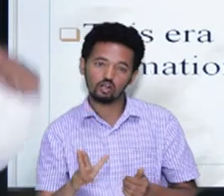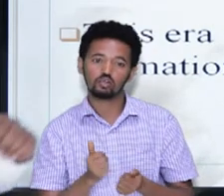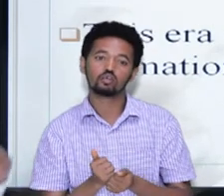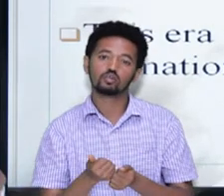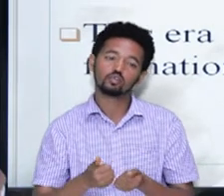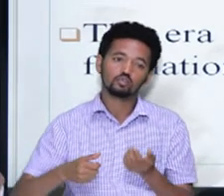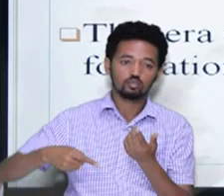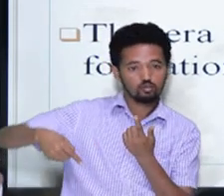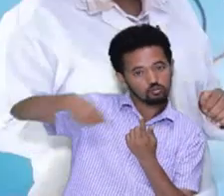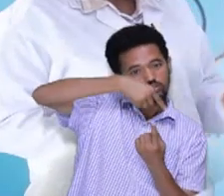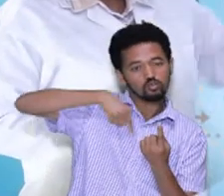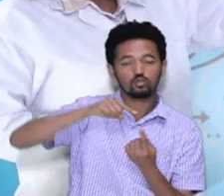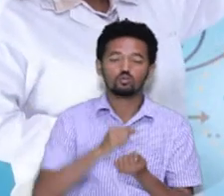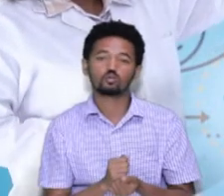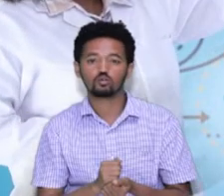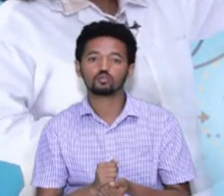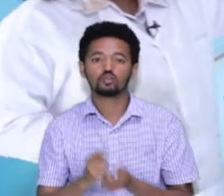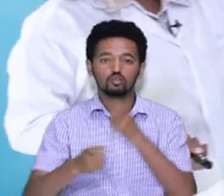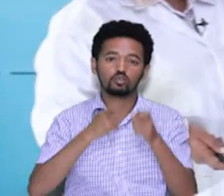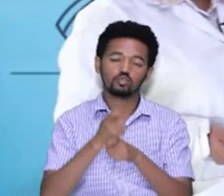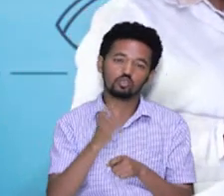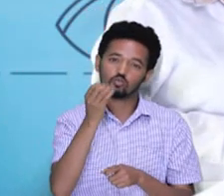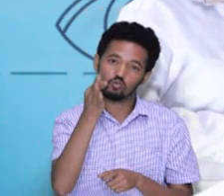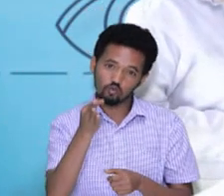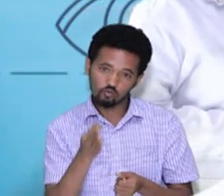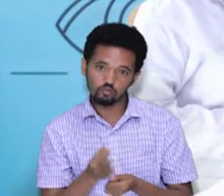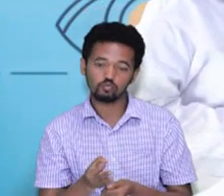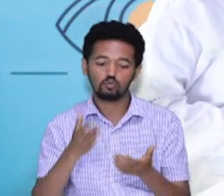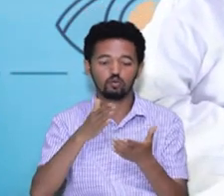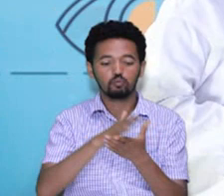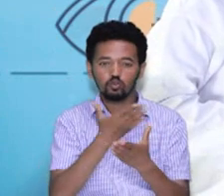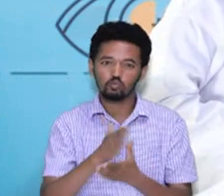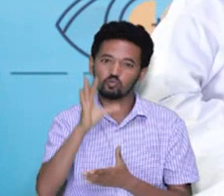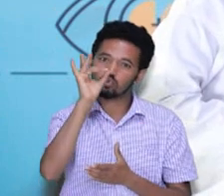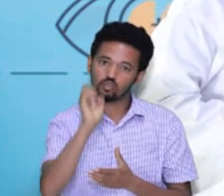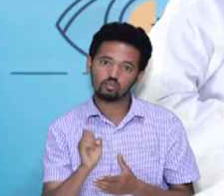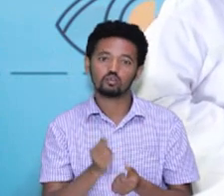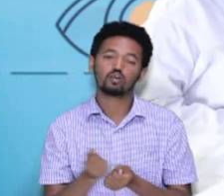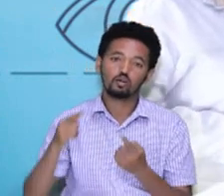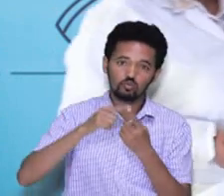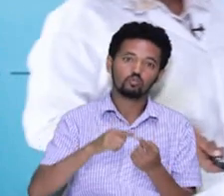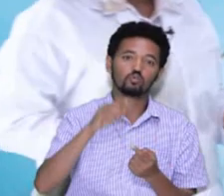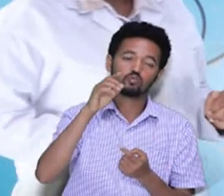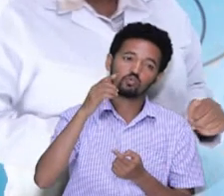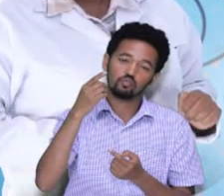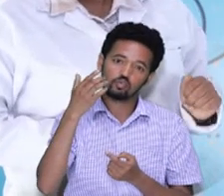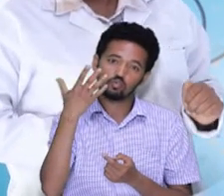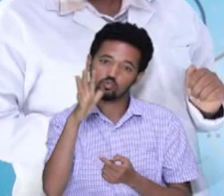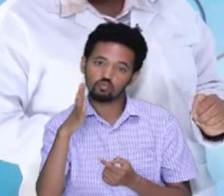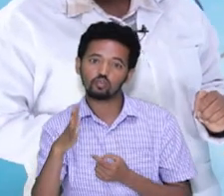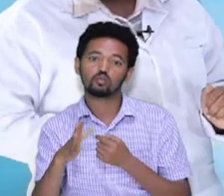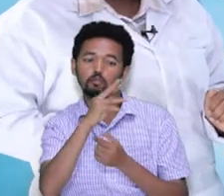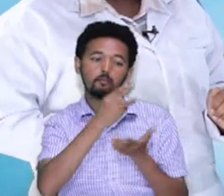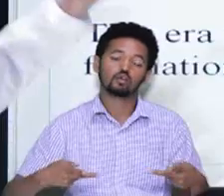as Pelagic Era. The age of Pelagic Era is between 600 up to 250 million years